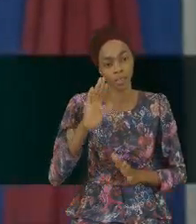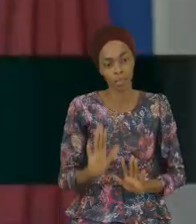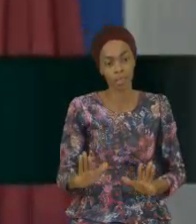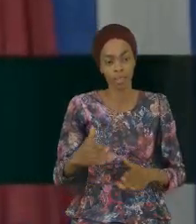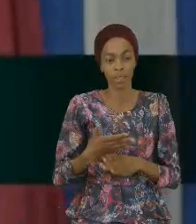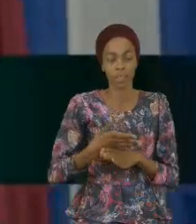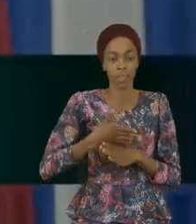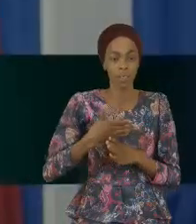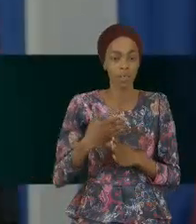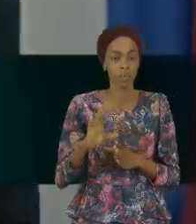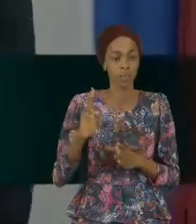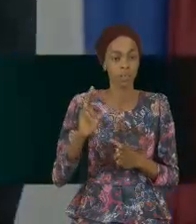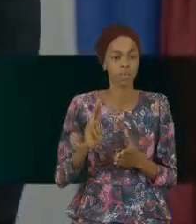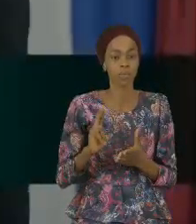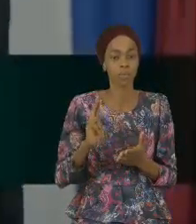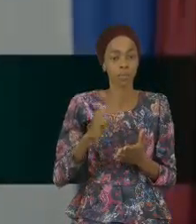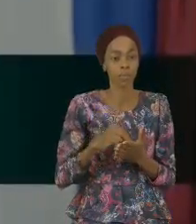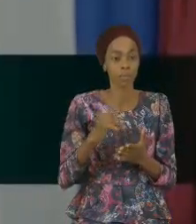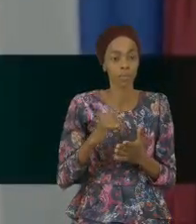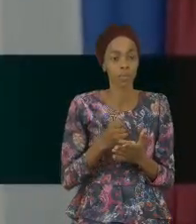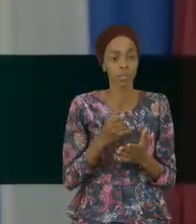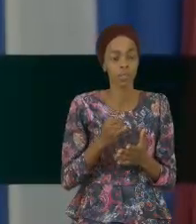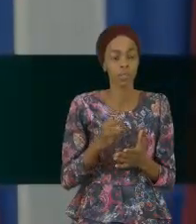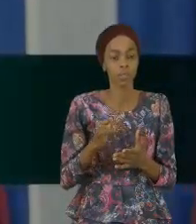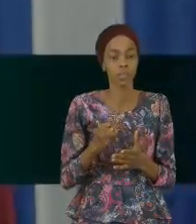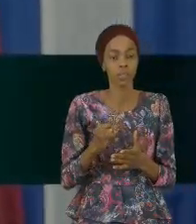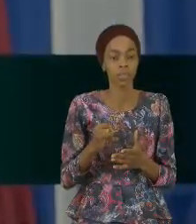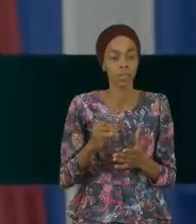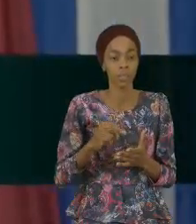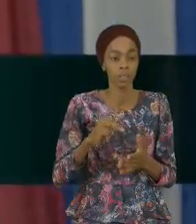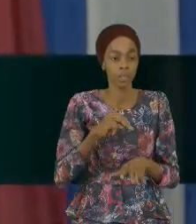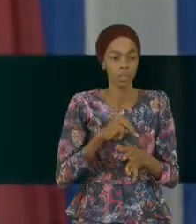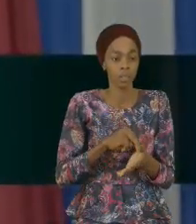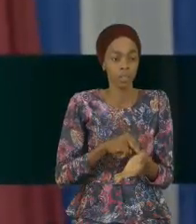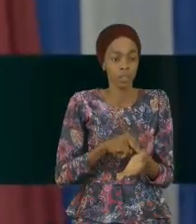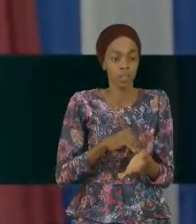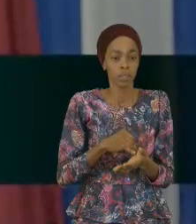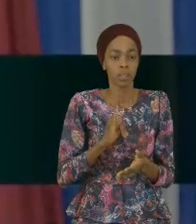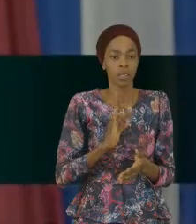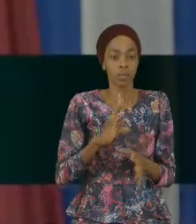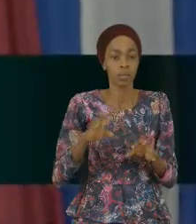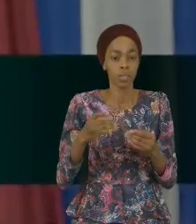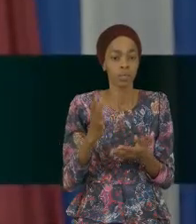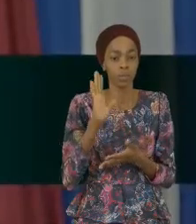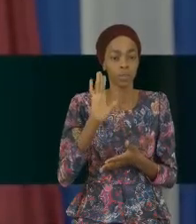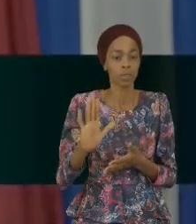sister of Moses, to the mother of Moses, take this child away, and